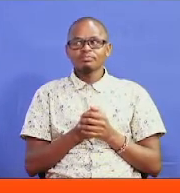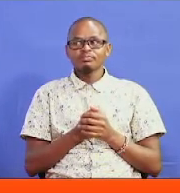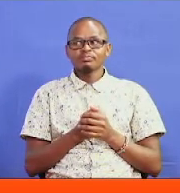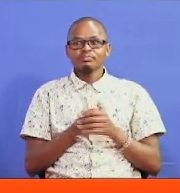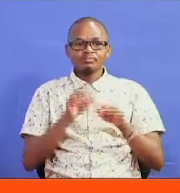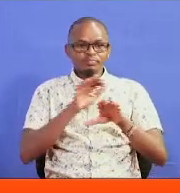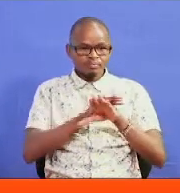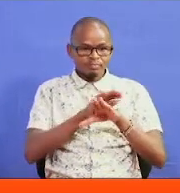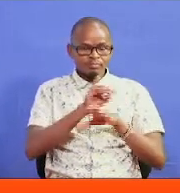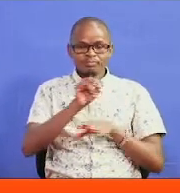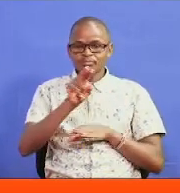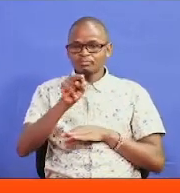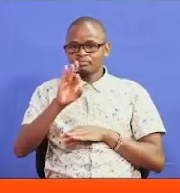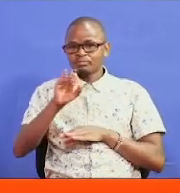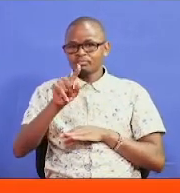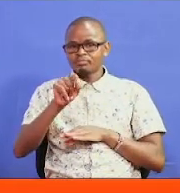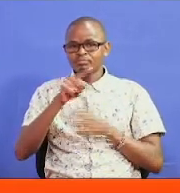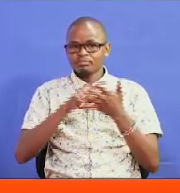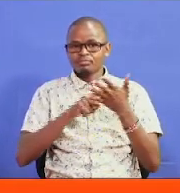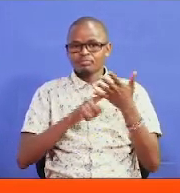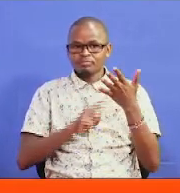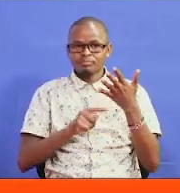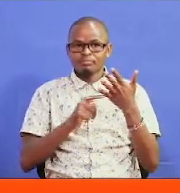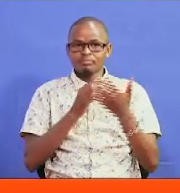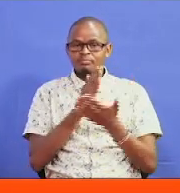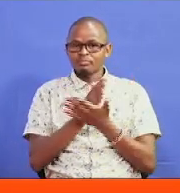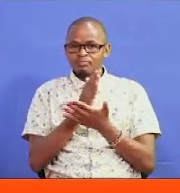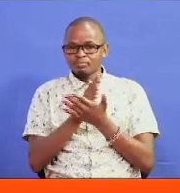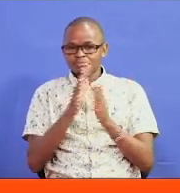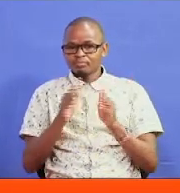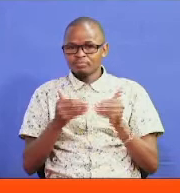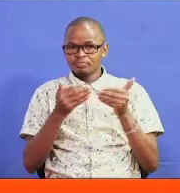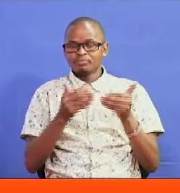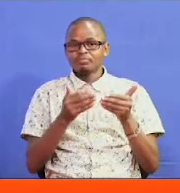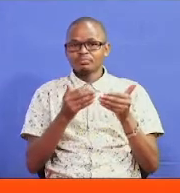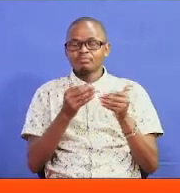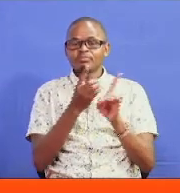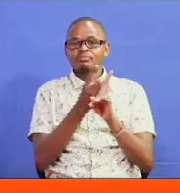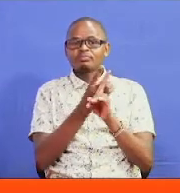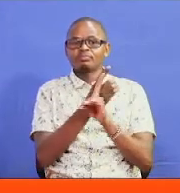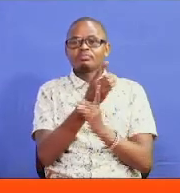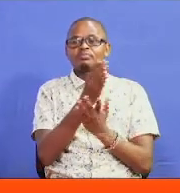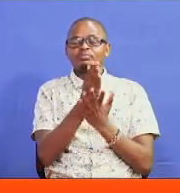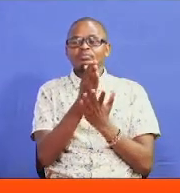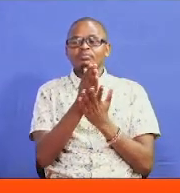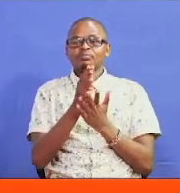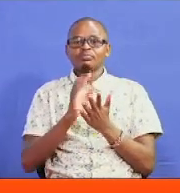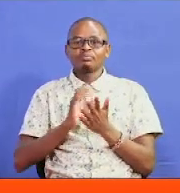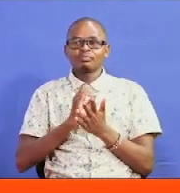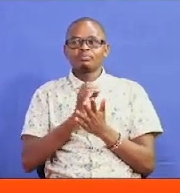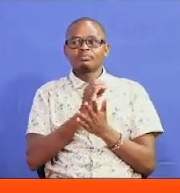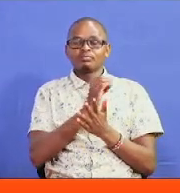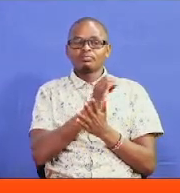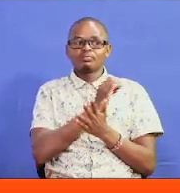you get infected by a disease. So what really gives this disparity? Could it be our